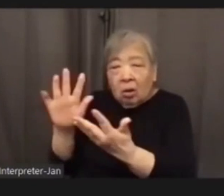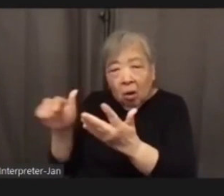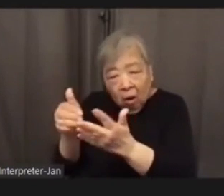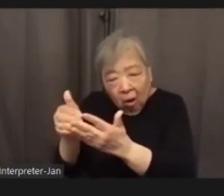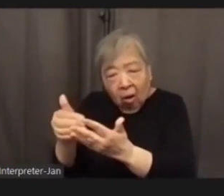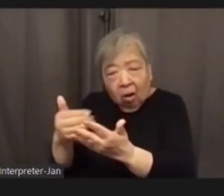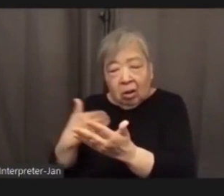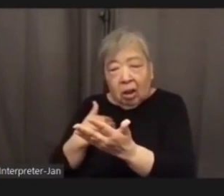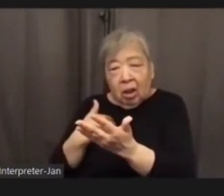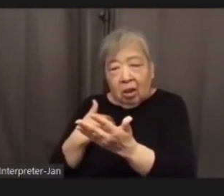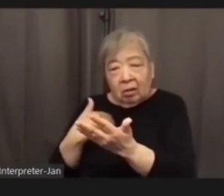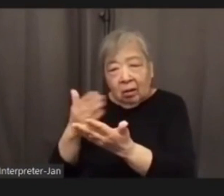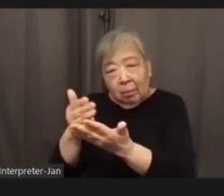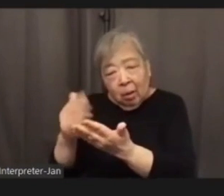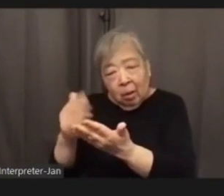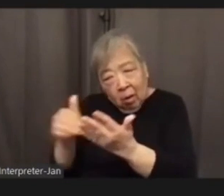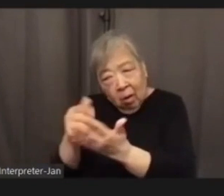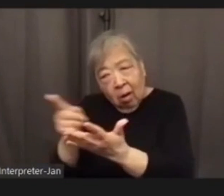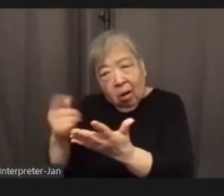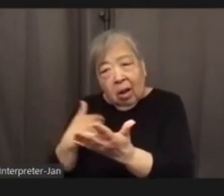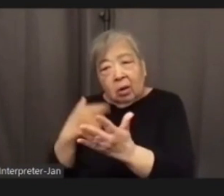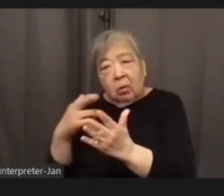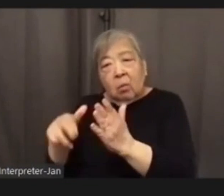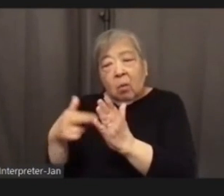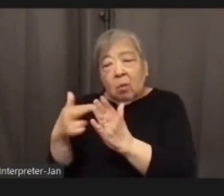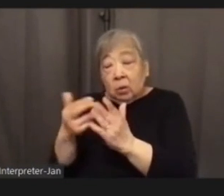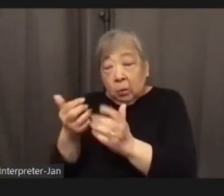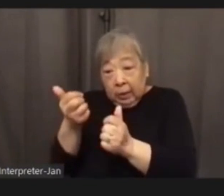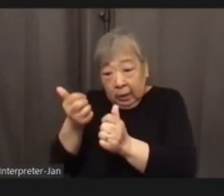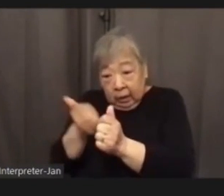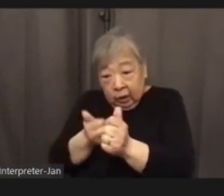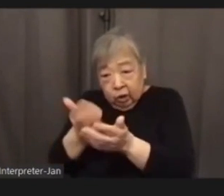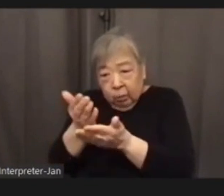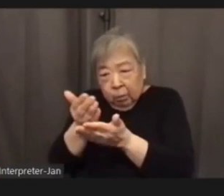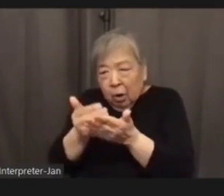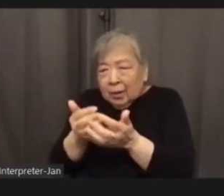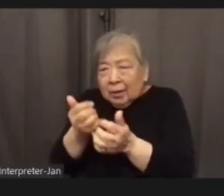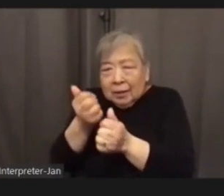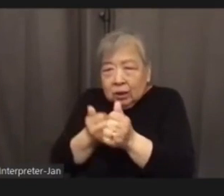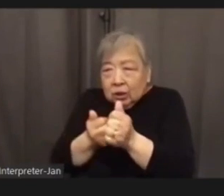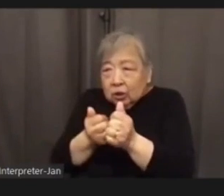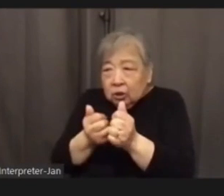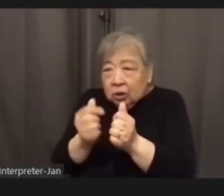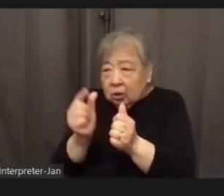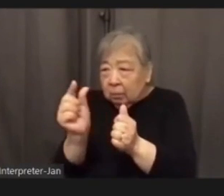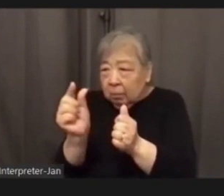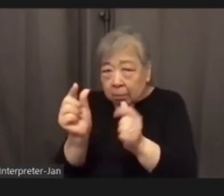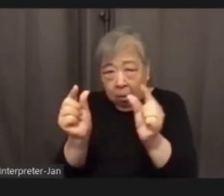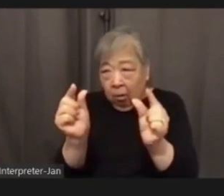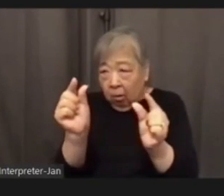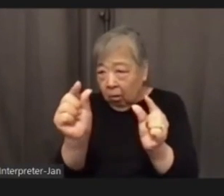and so each piece, each little grain,